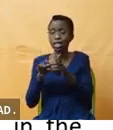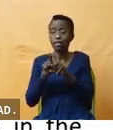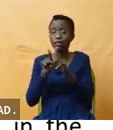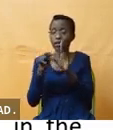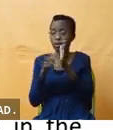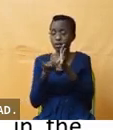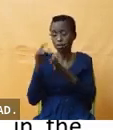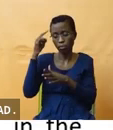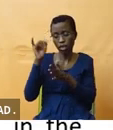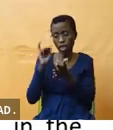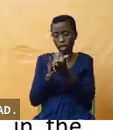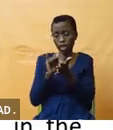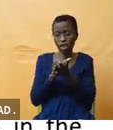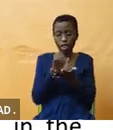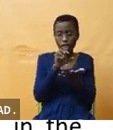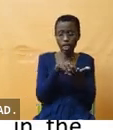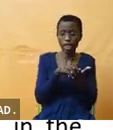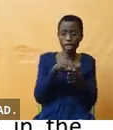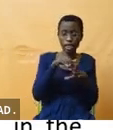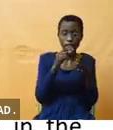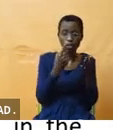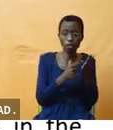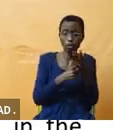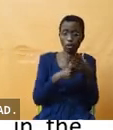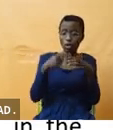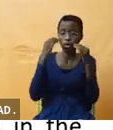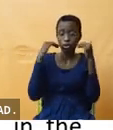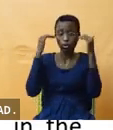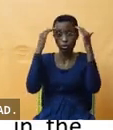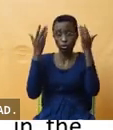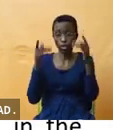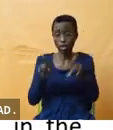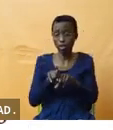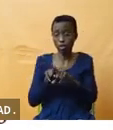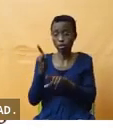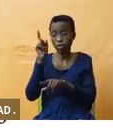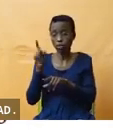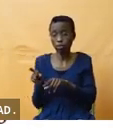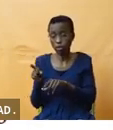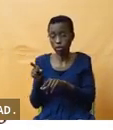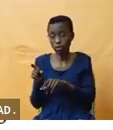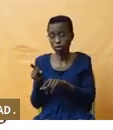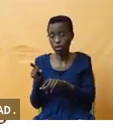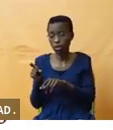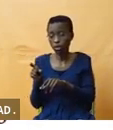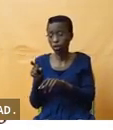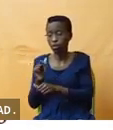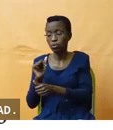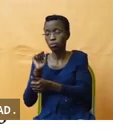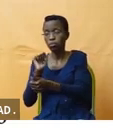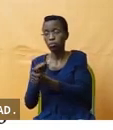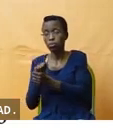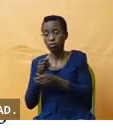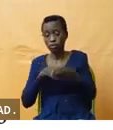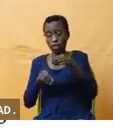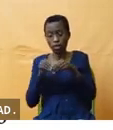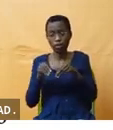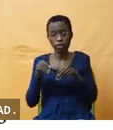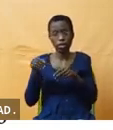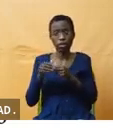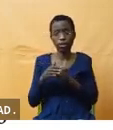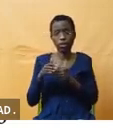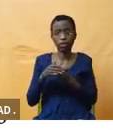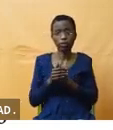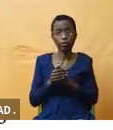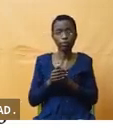case went to court and the person was convicted of corruption. So I know my time is going, but let me just